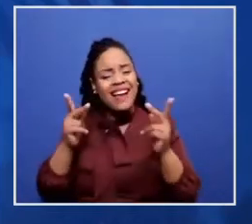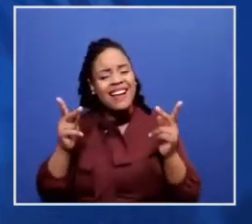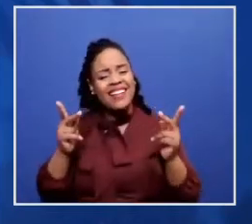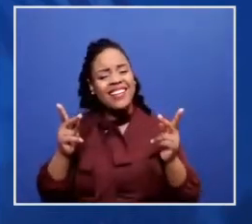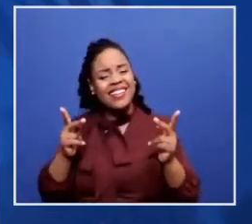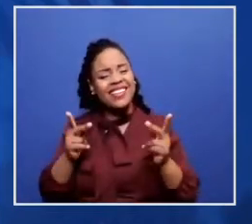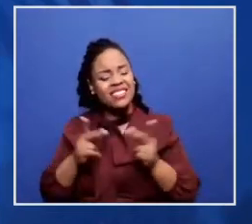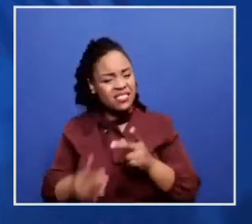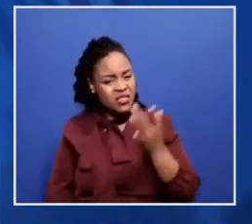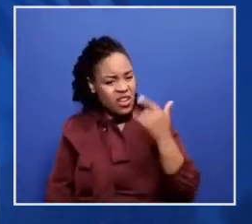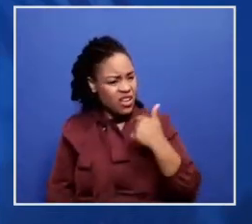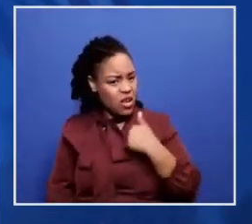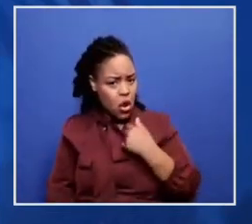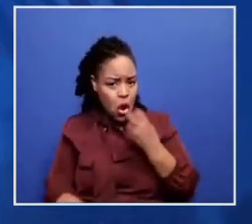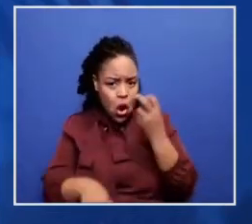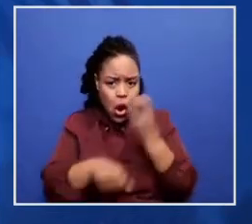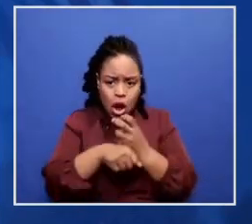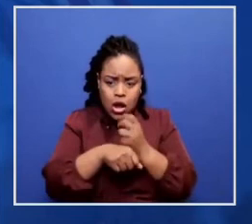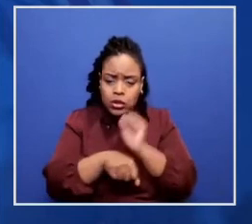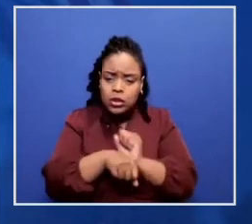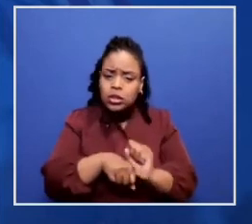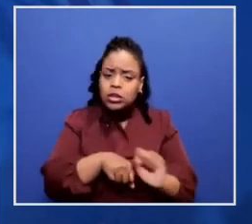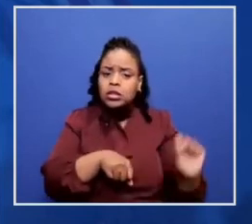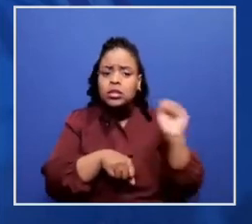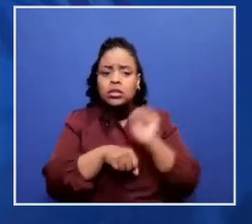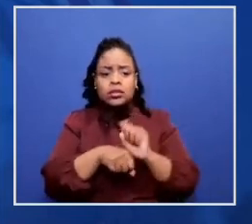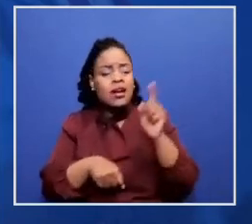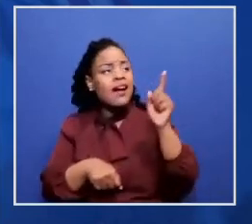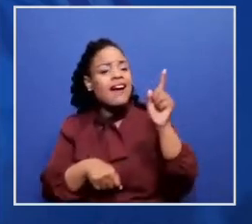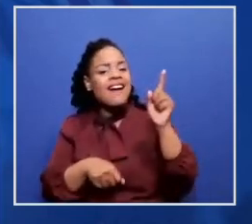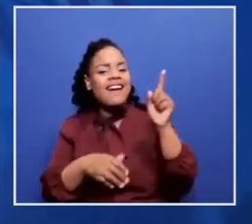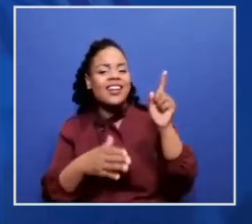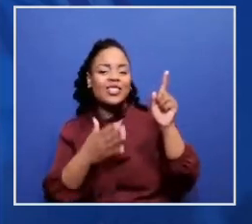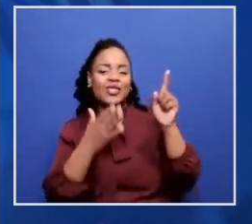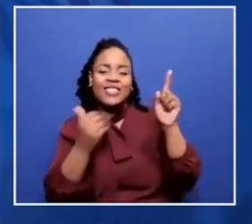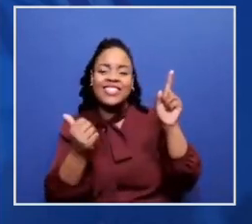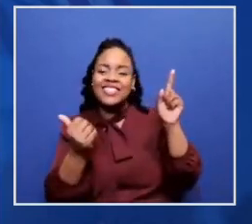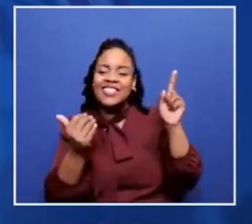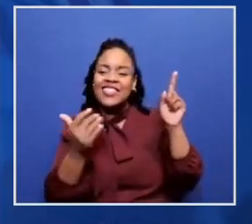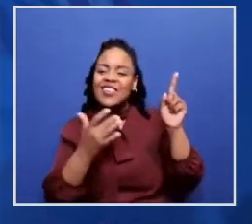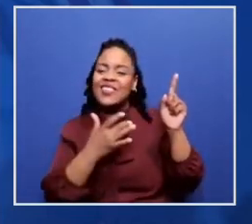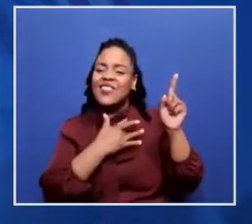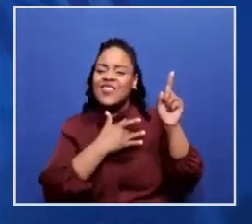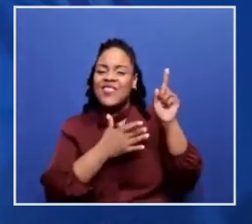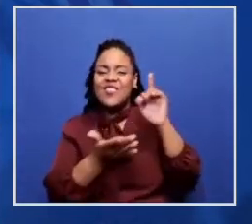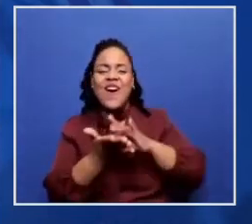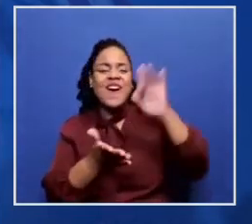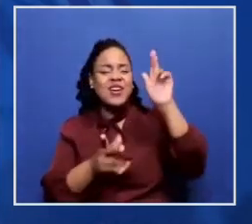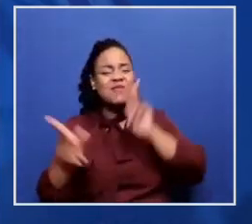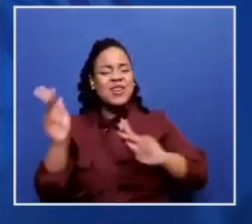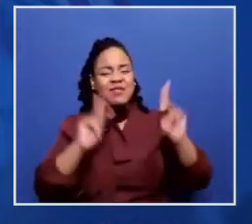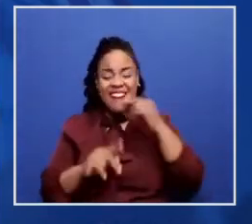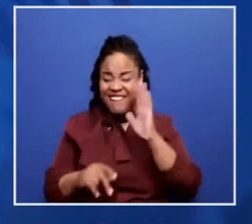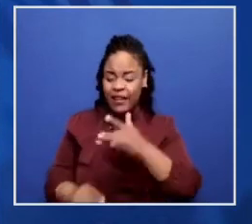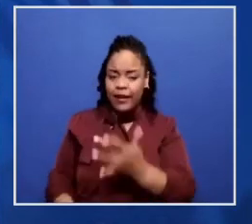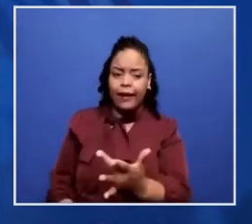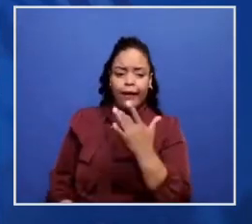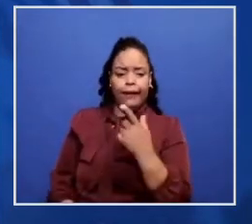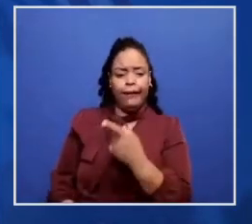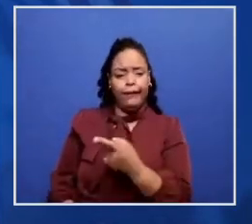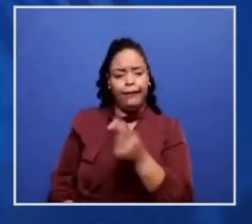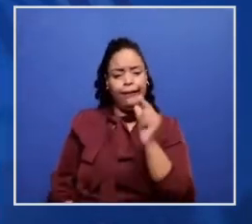that we grind, then the sweeter is the glory. People say I'm foolish. People